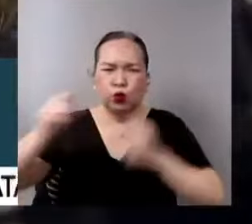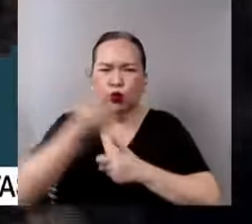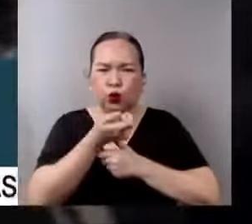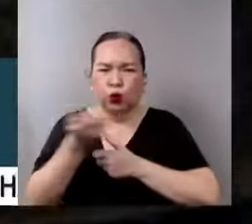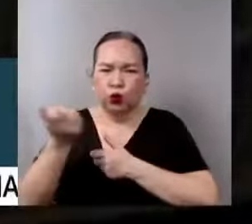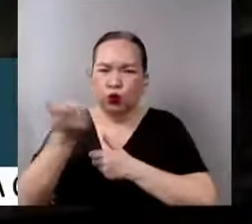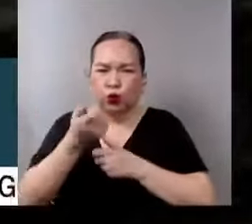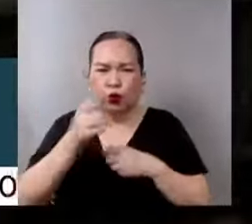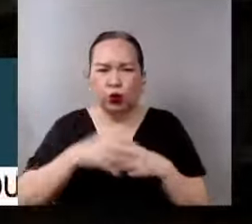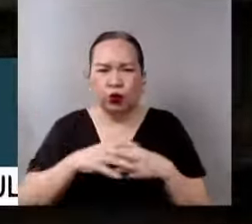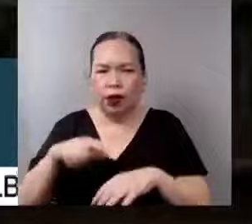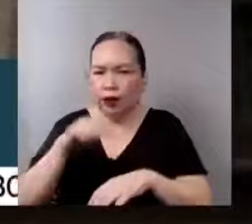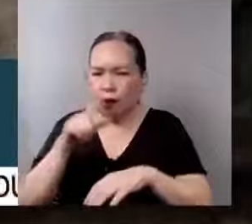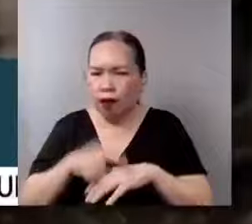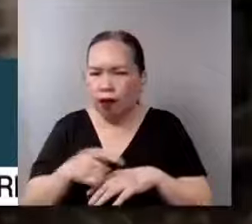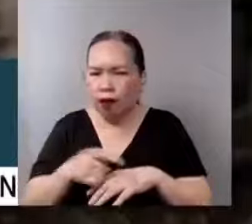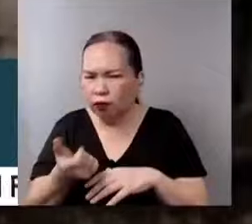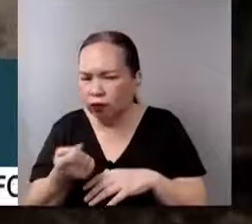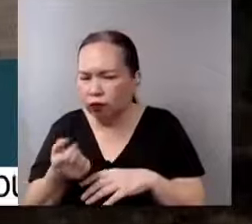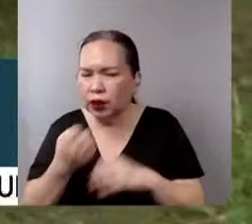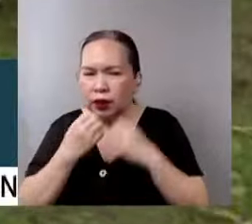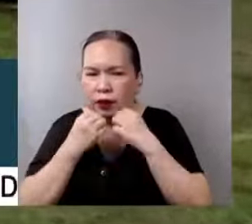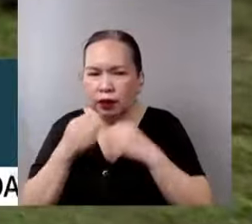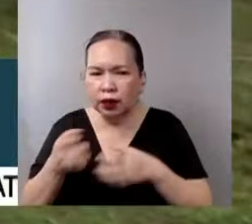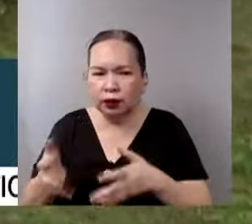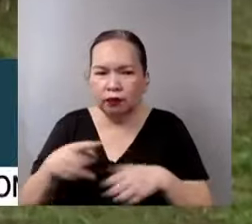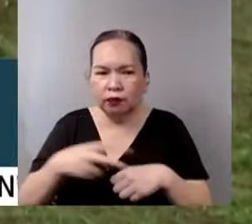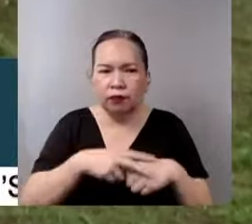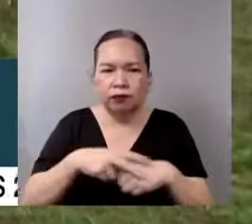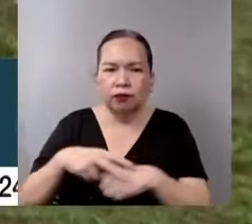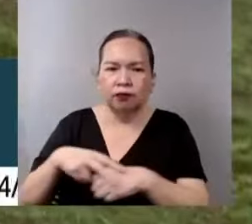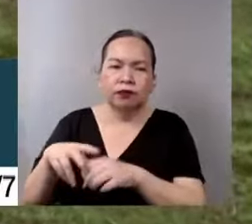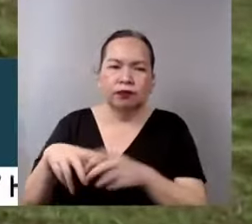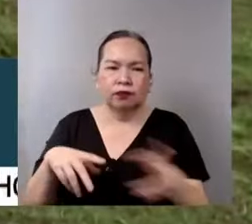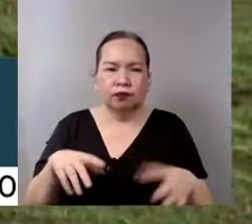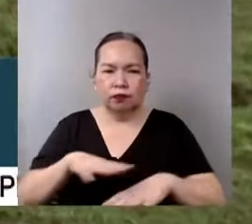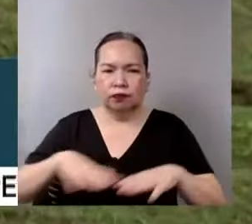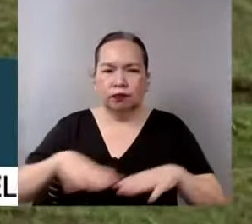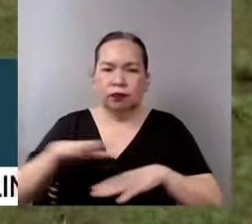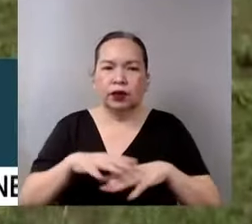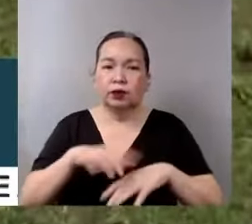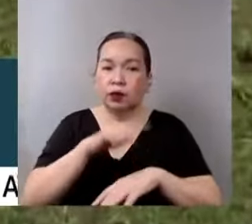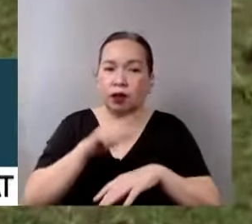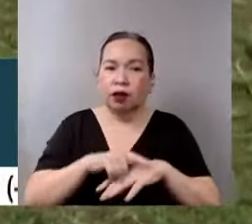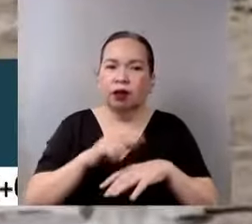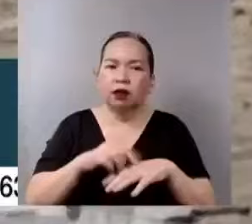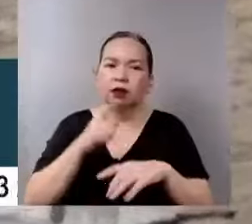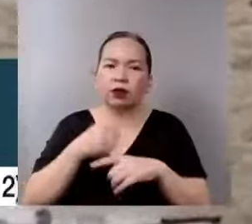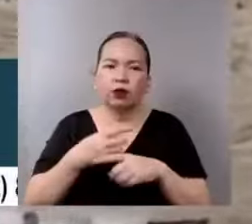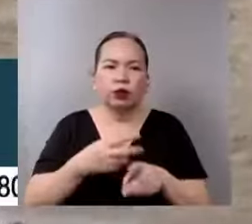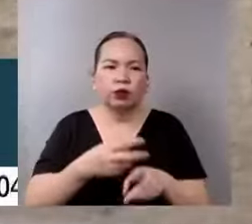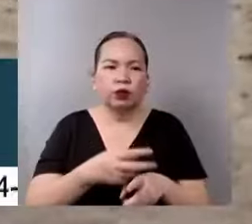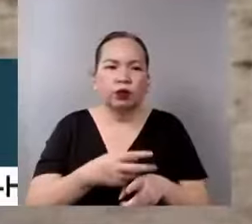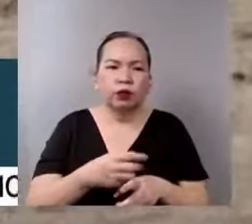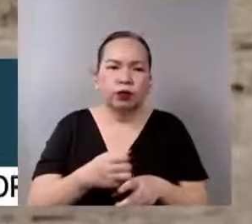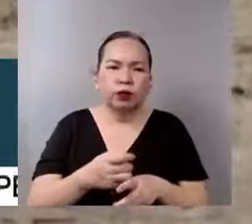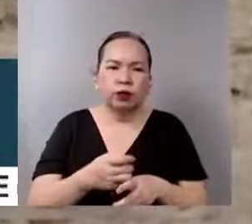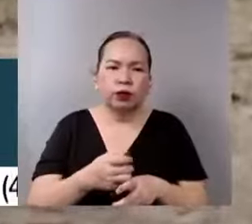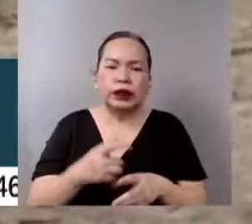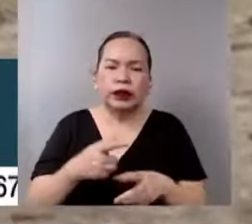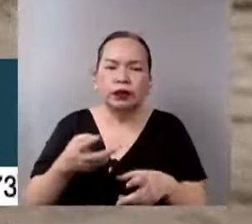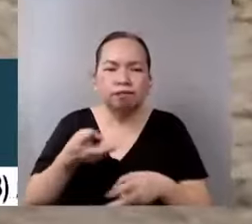as possible to preserve a rich soil. Kamenci believes the land is effectively borrowed from his daughter, so he must preserve